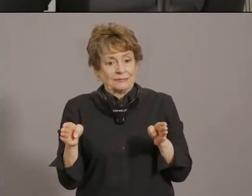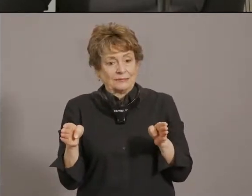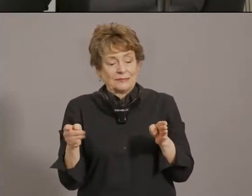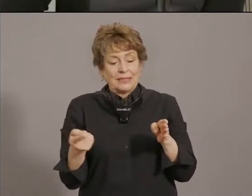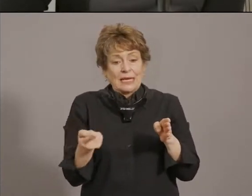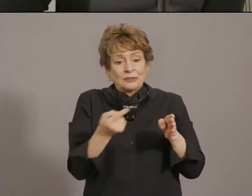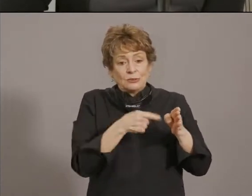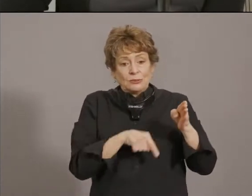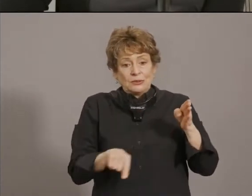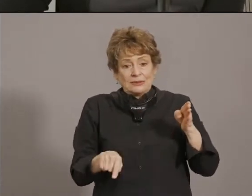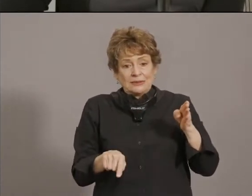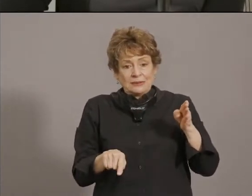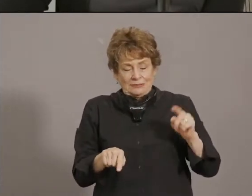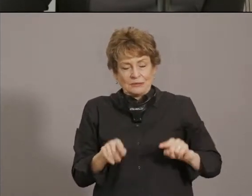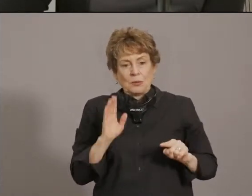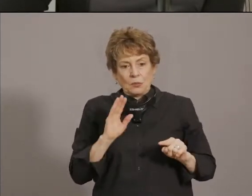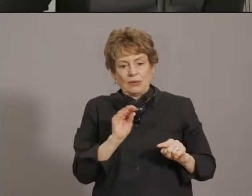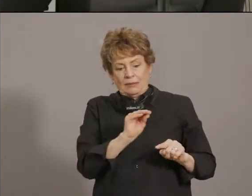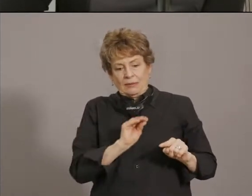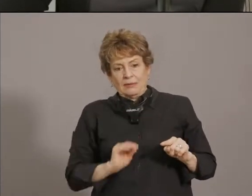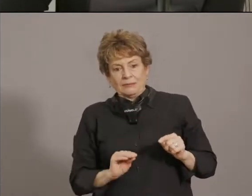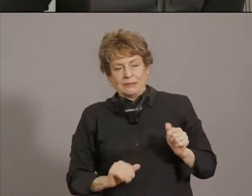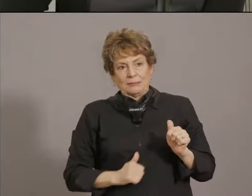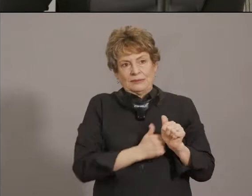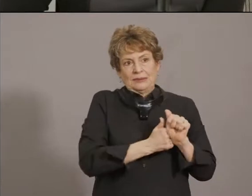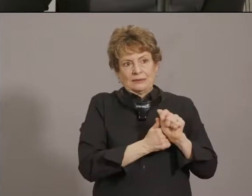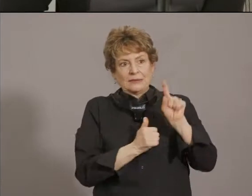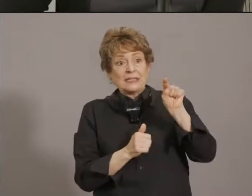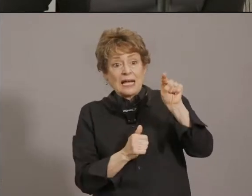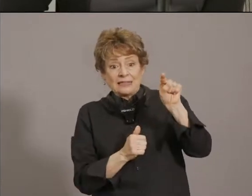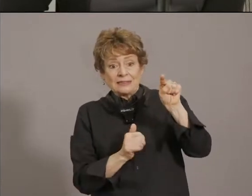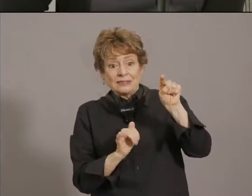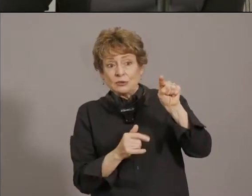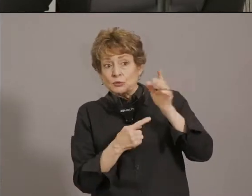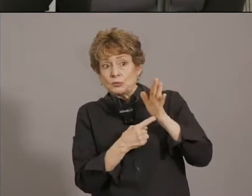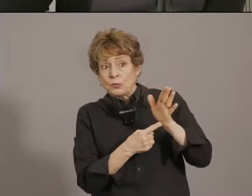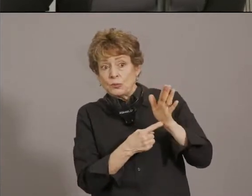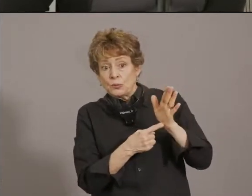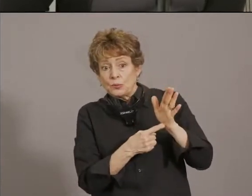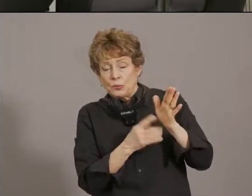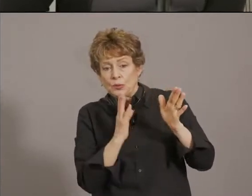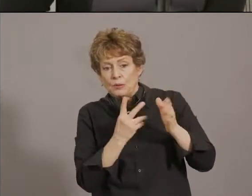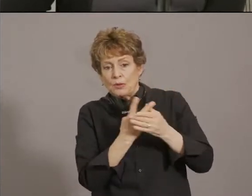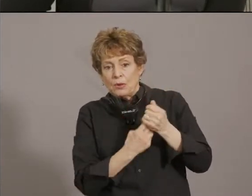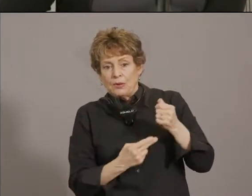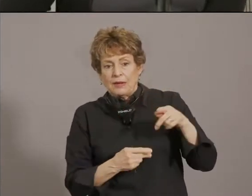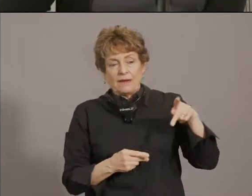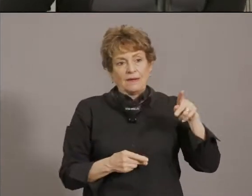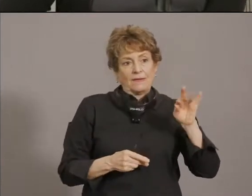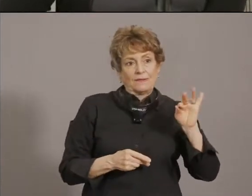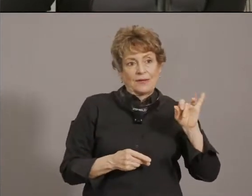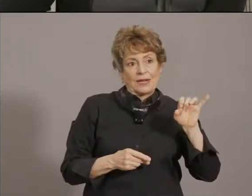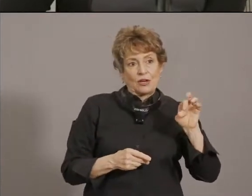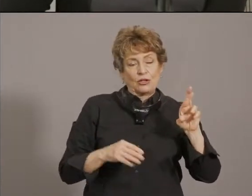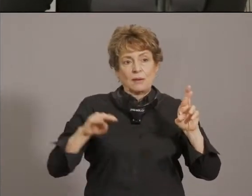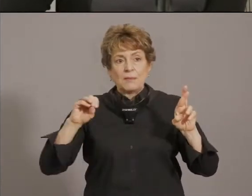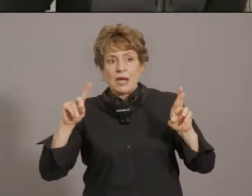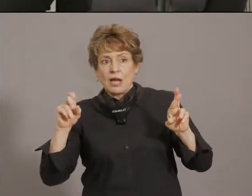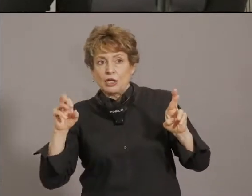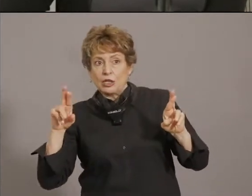chart shows the number of new doses that were allocated for both Pfizer and Moderna to each county, as well as the total